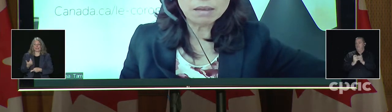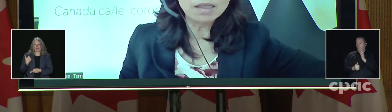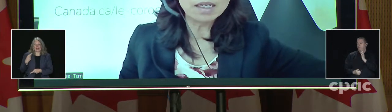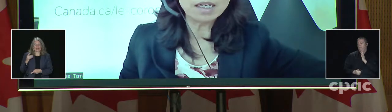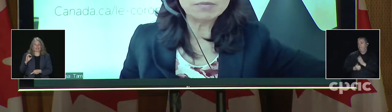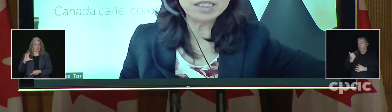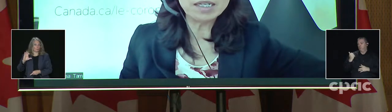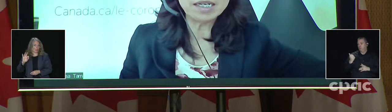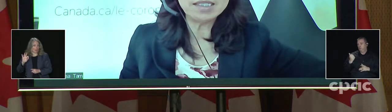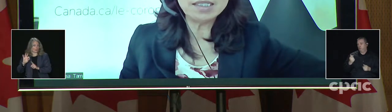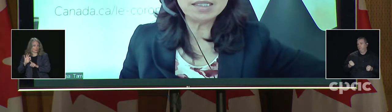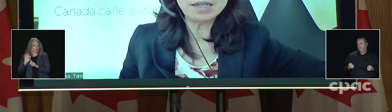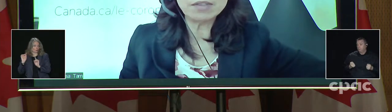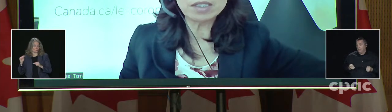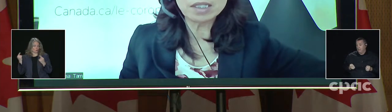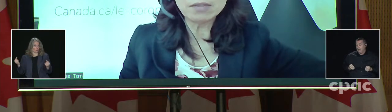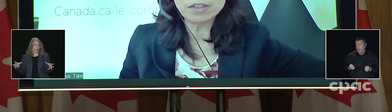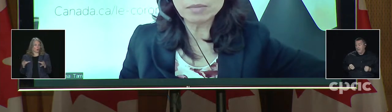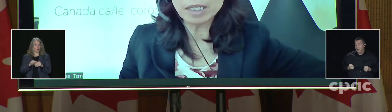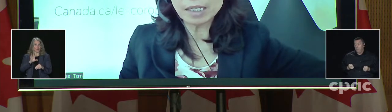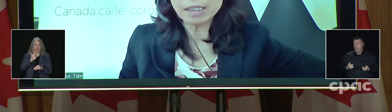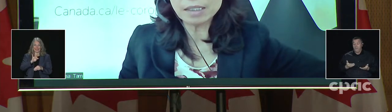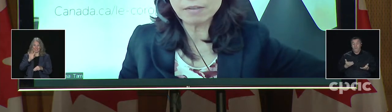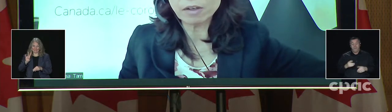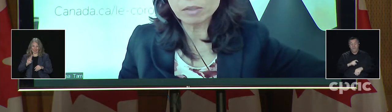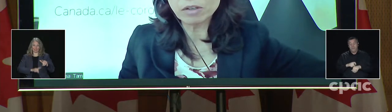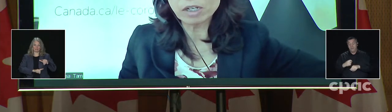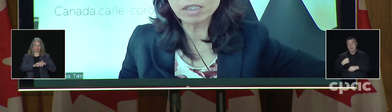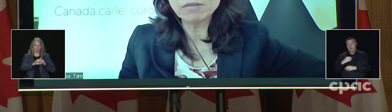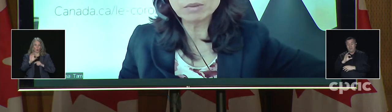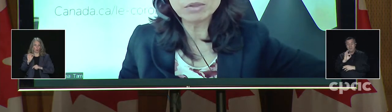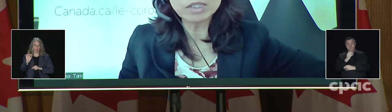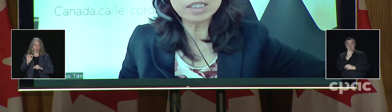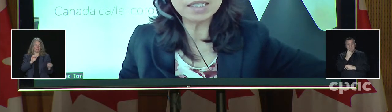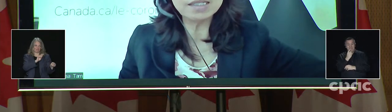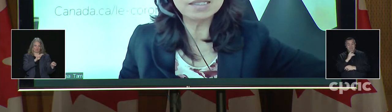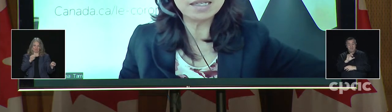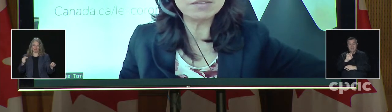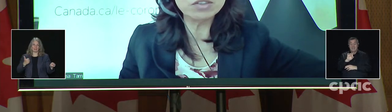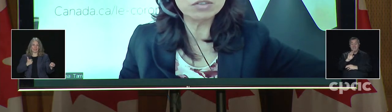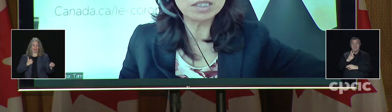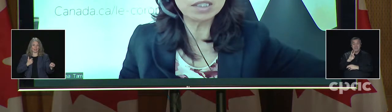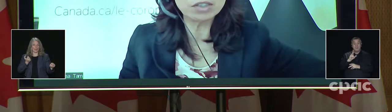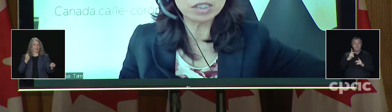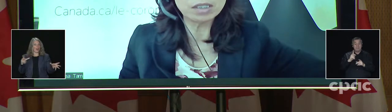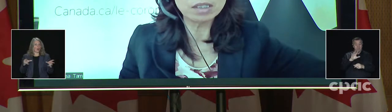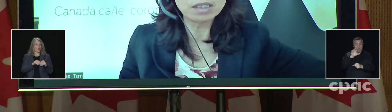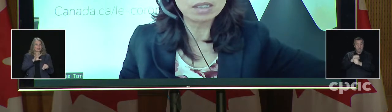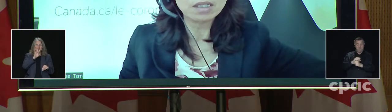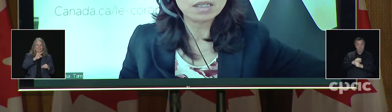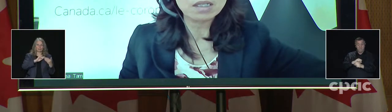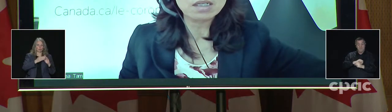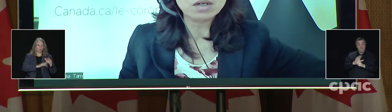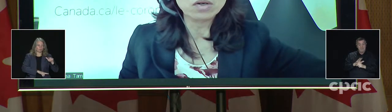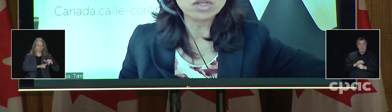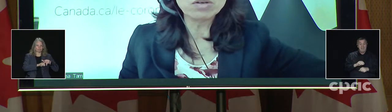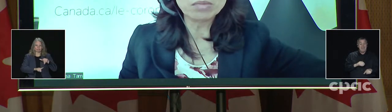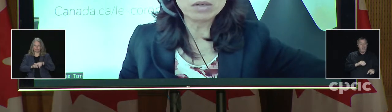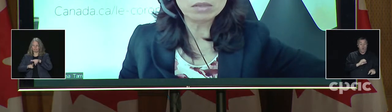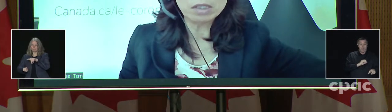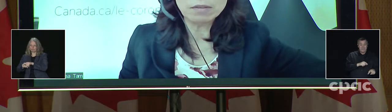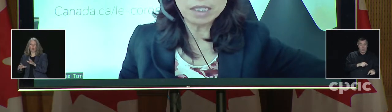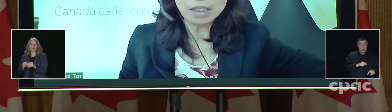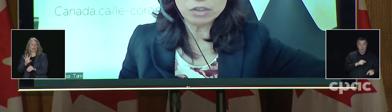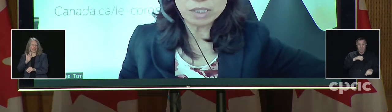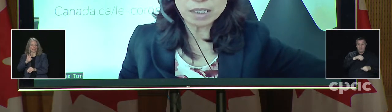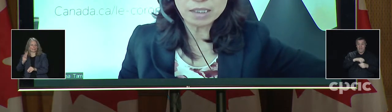9th, there have been 87 confirmed cases of Omicron reported in 7 jurisdictions. Although